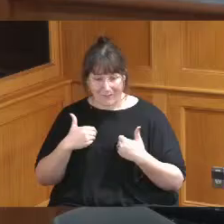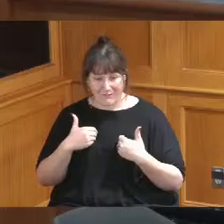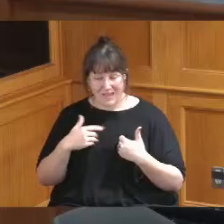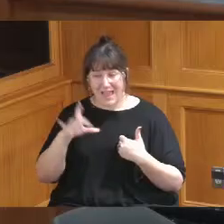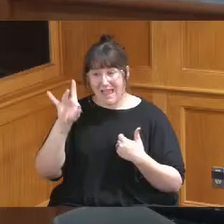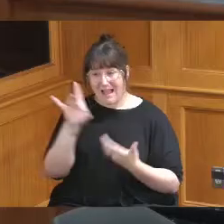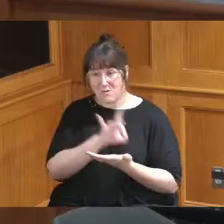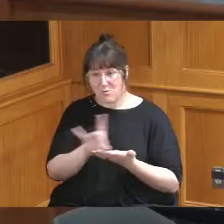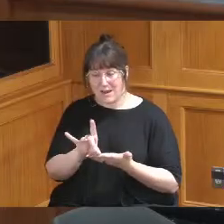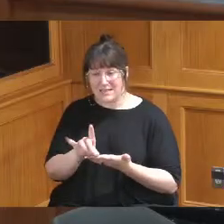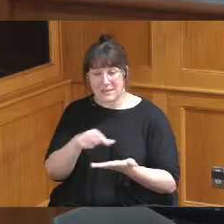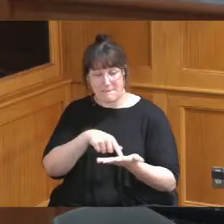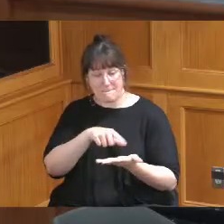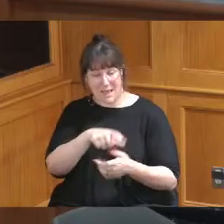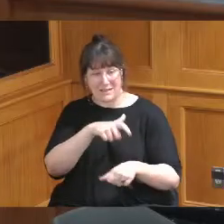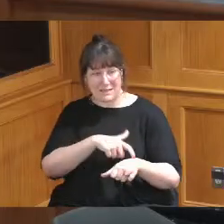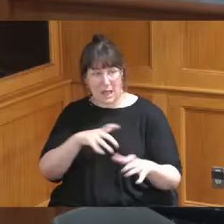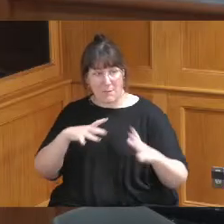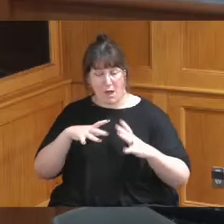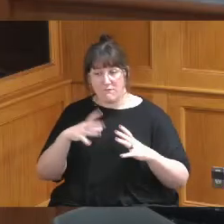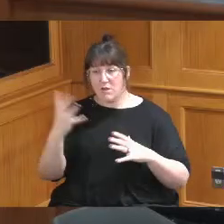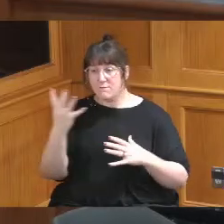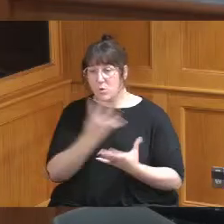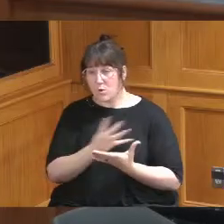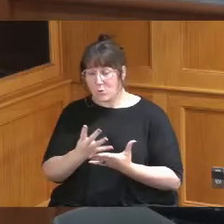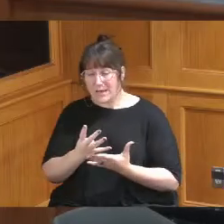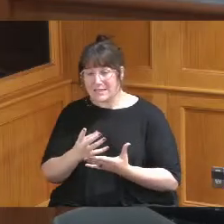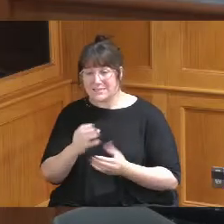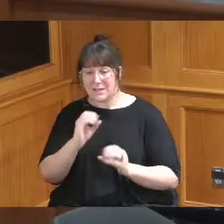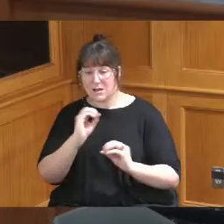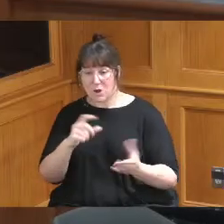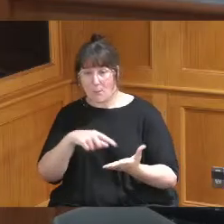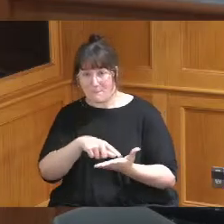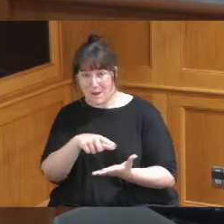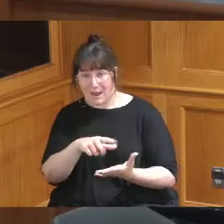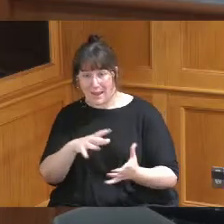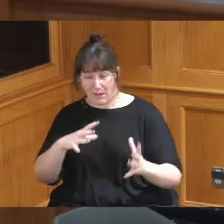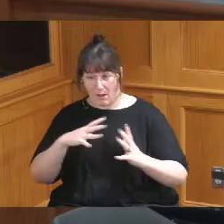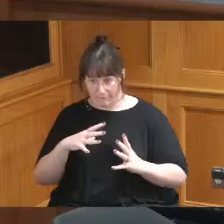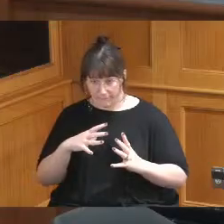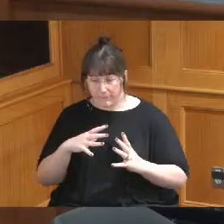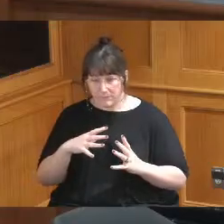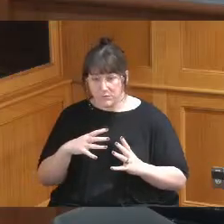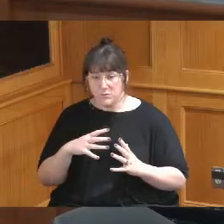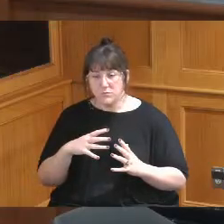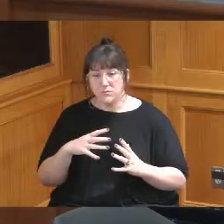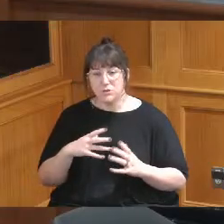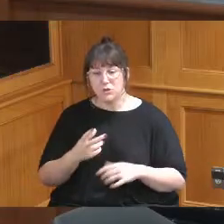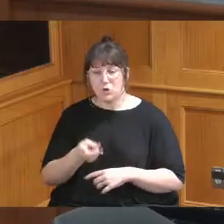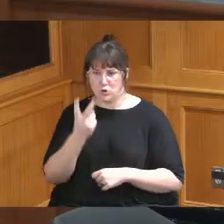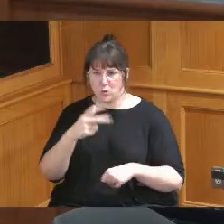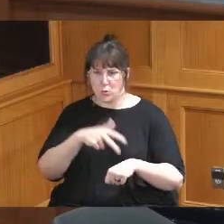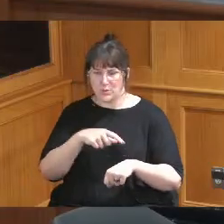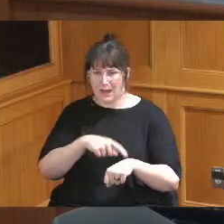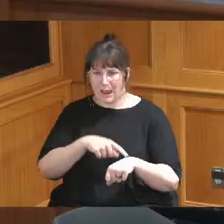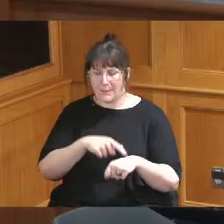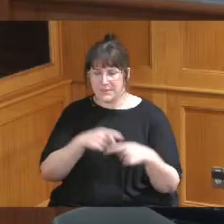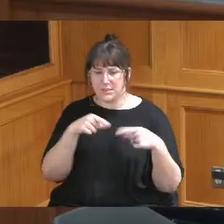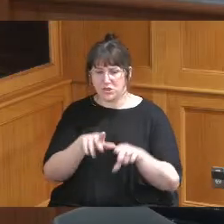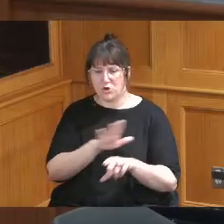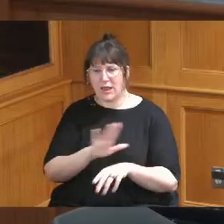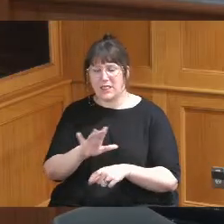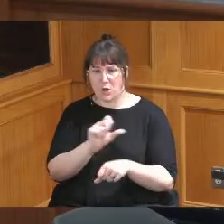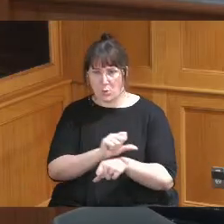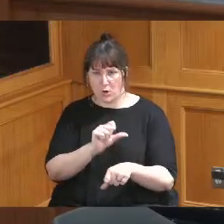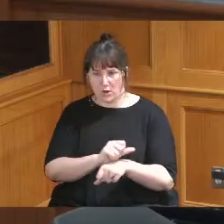8 weeks of paid leave and 4 weeks of unpaid leave twice throughout their employment, so for 2 incidents.